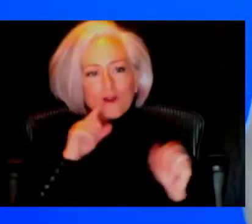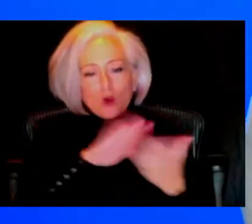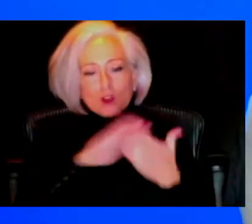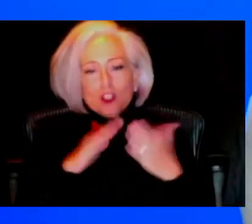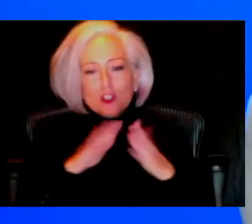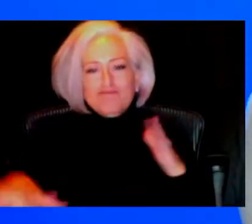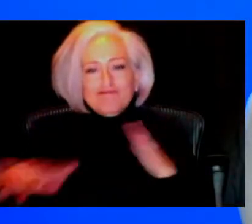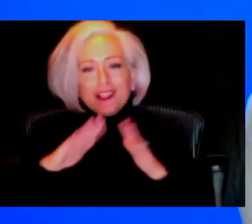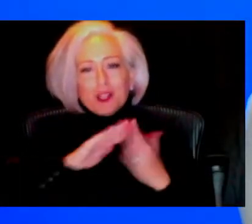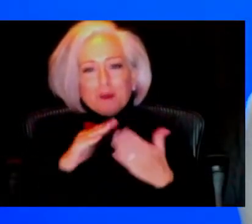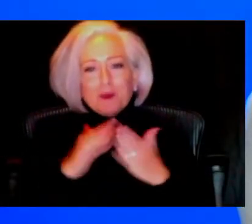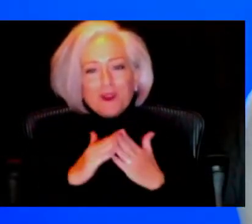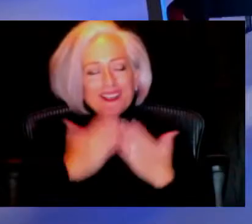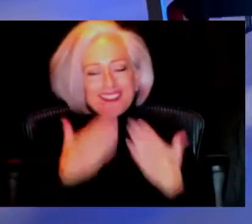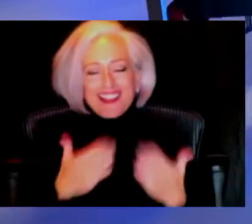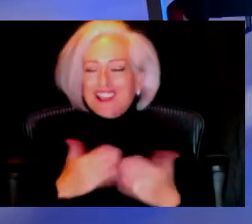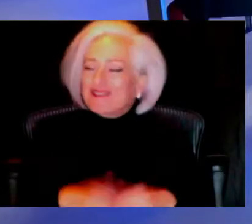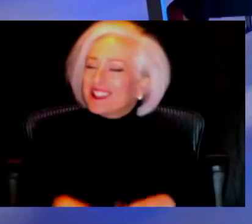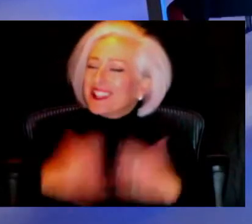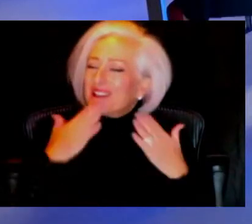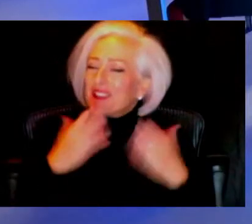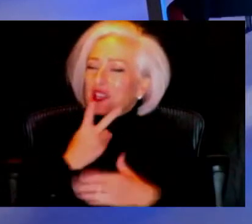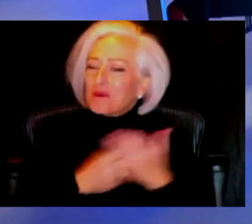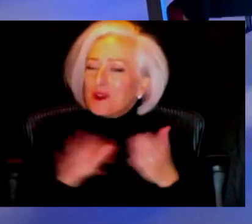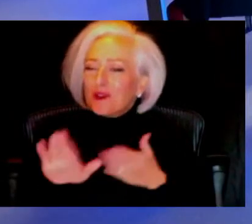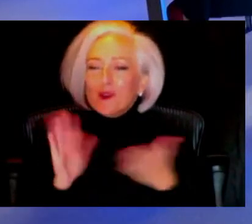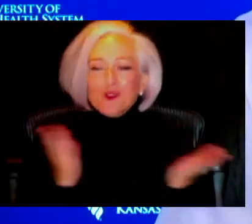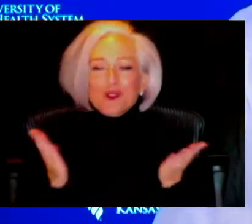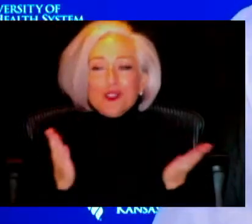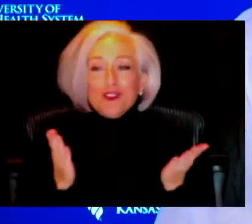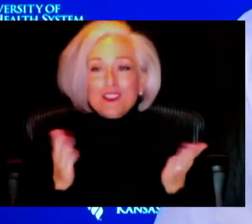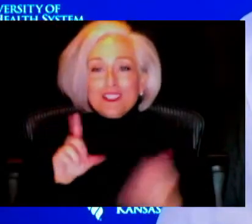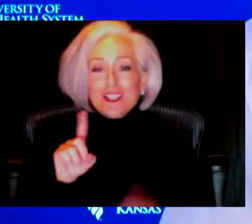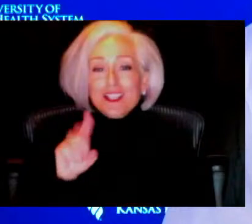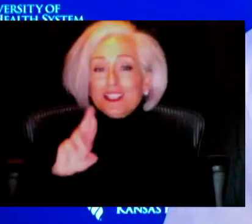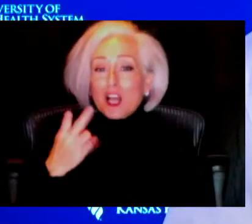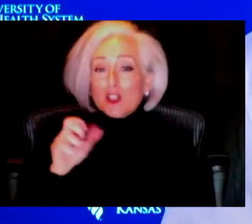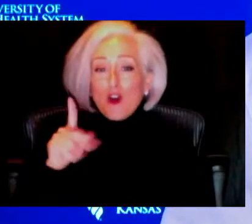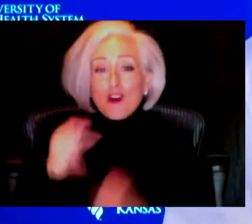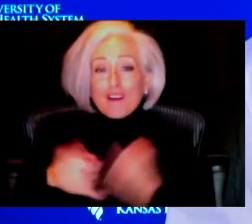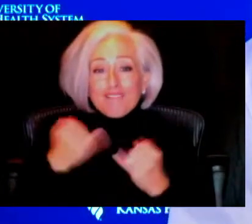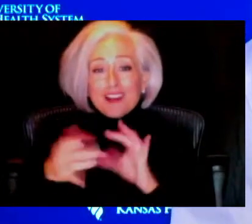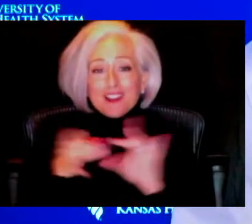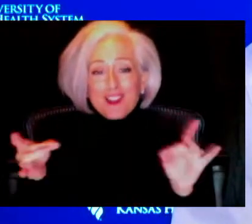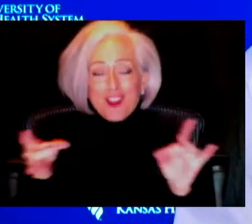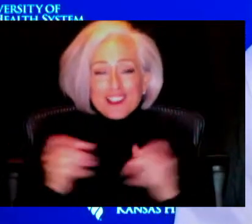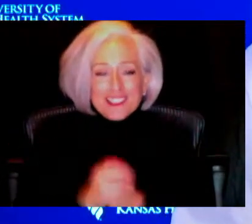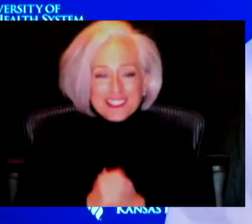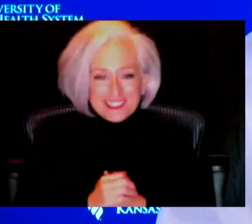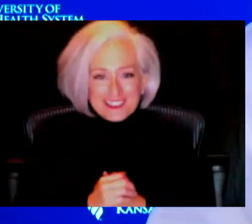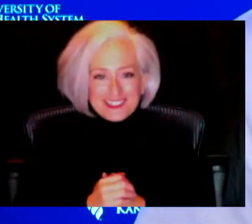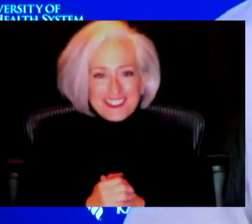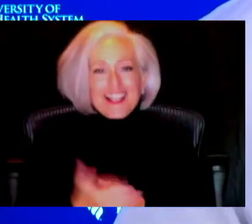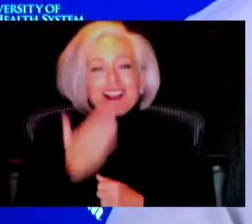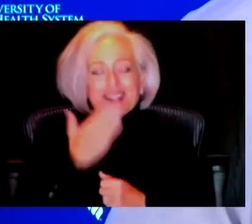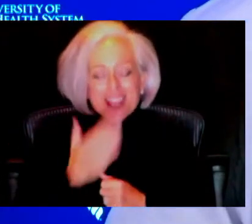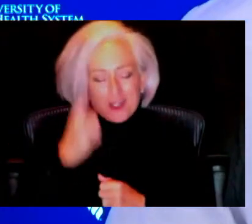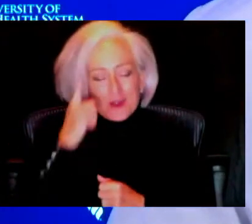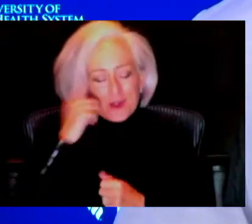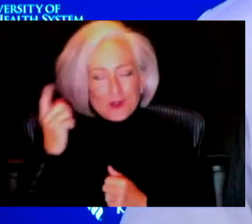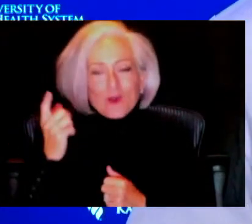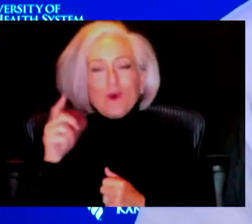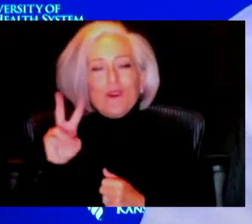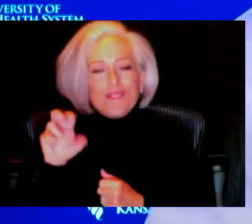You're welcome. Okay, thank you both for your service. Dr. Hawkinson, your final Yeah, thoughts today. Certainly, thank you to our veterans. Thank